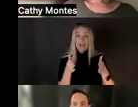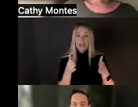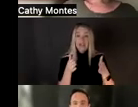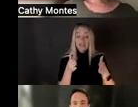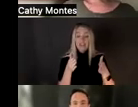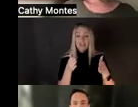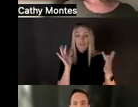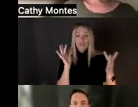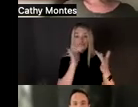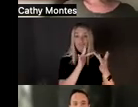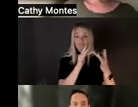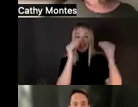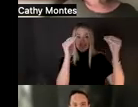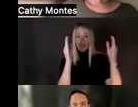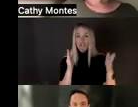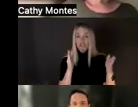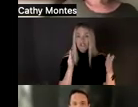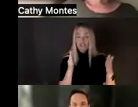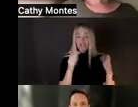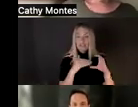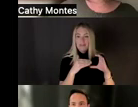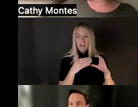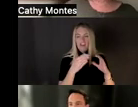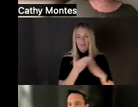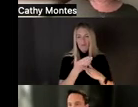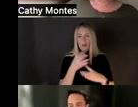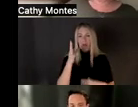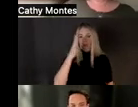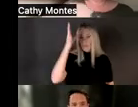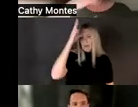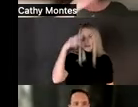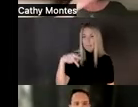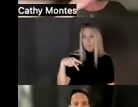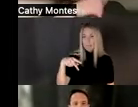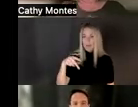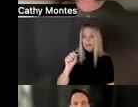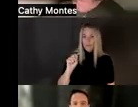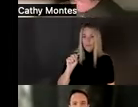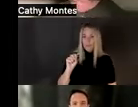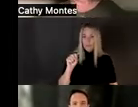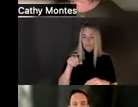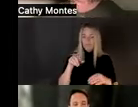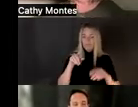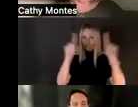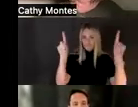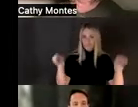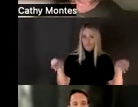get teacher contacts, is through the parent PowerSchool portal. And as Dr. Diaz said, if you need